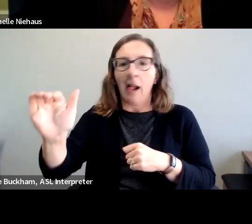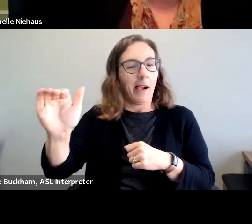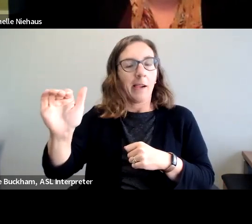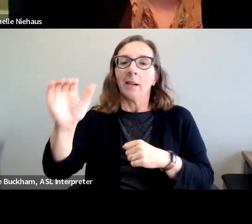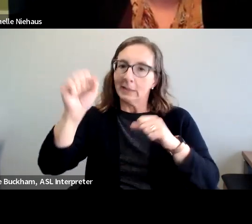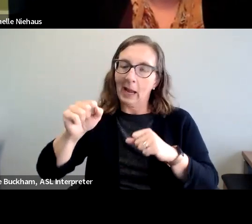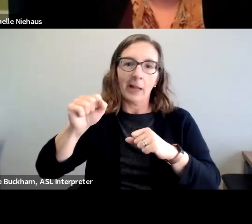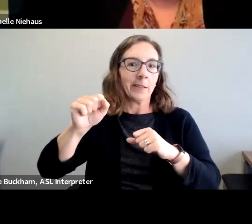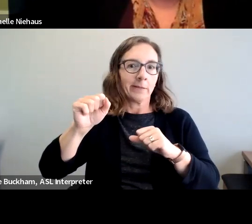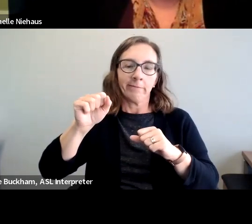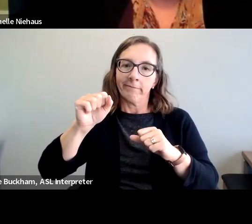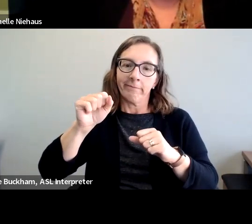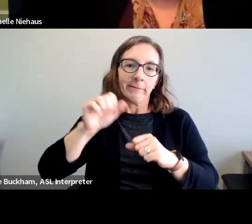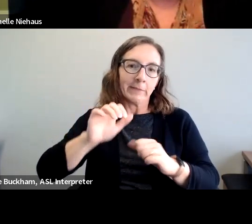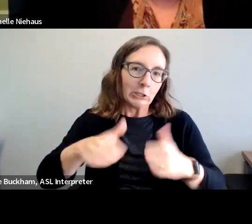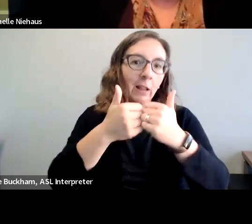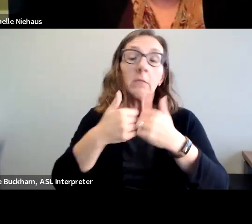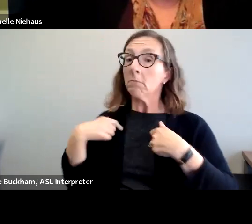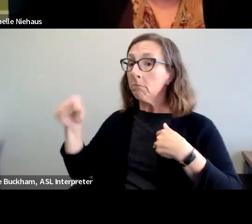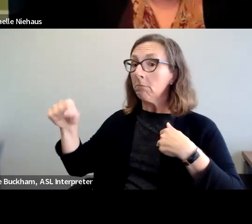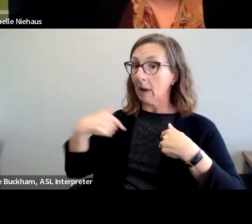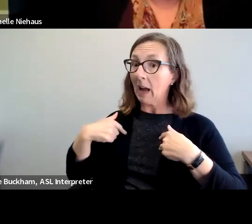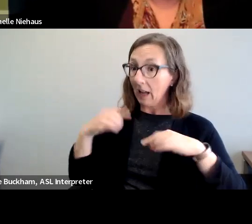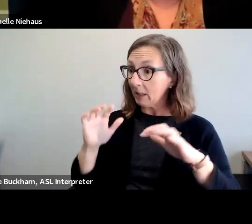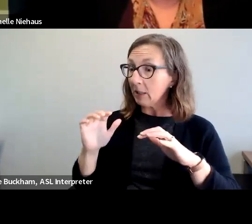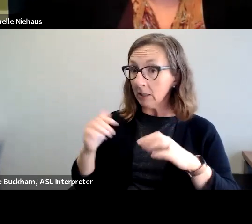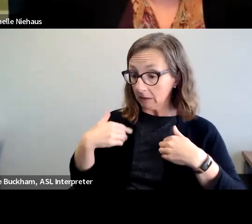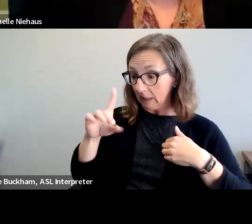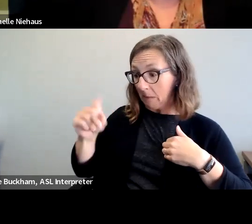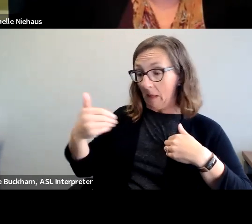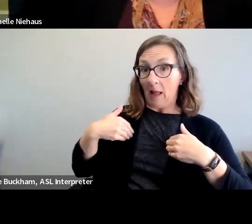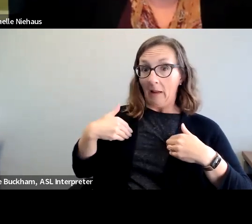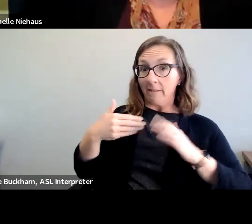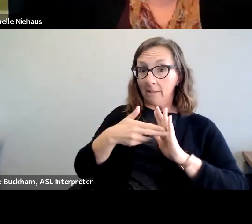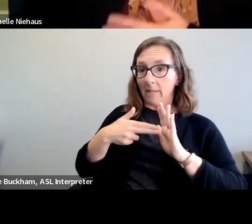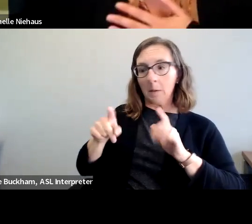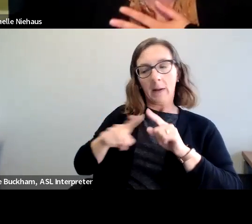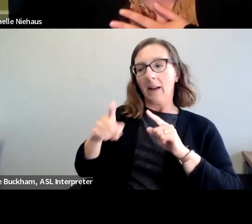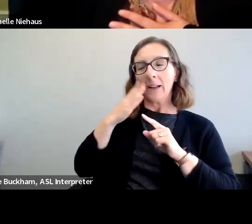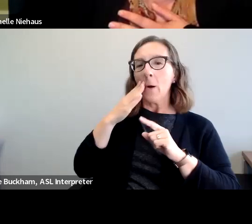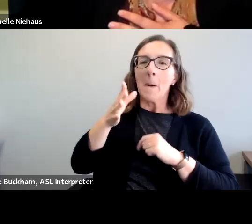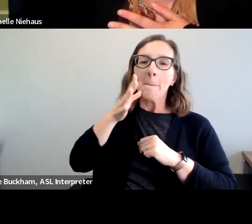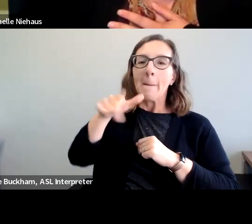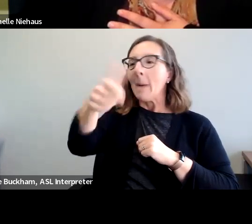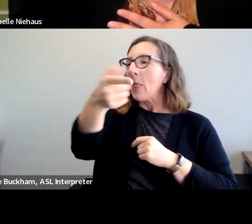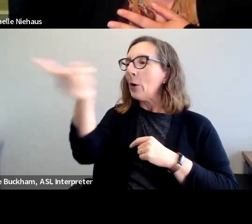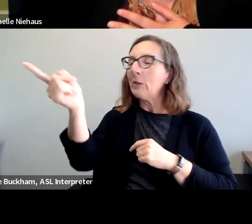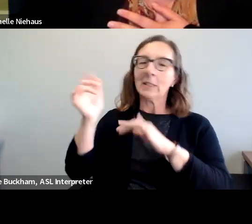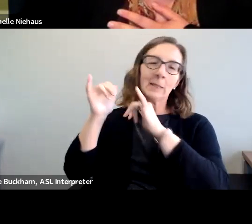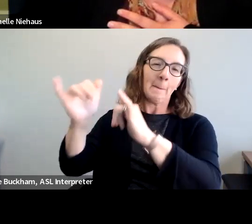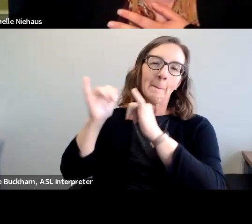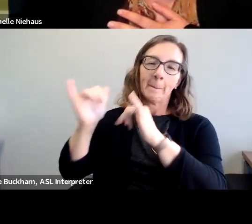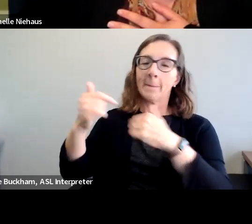Absolutely. I mean, I may have a disability, but I have the same struggles as every other mom. We wear a million hats and we do a